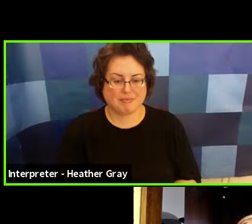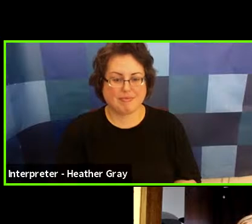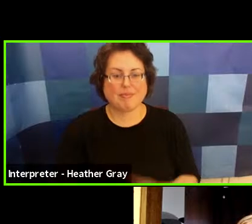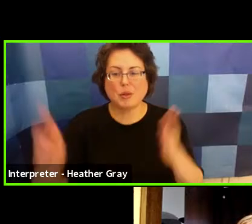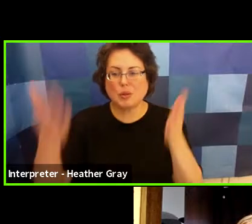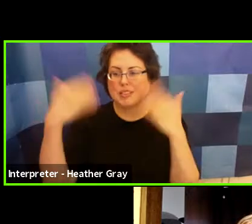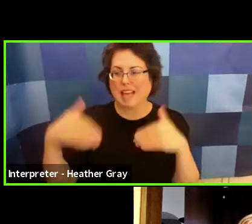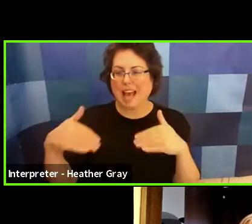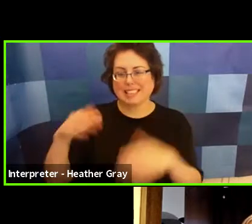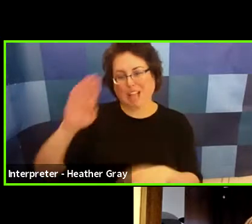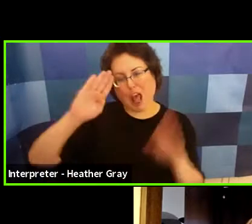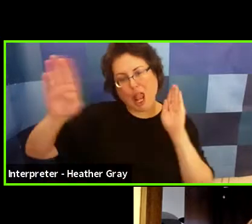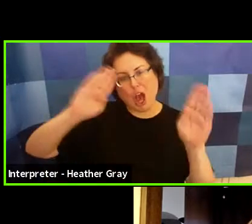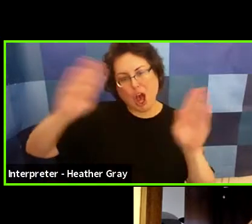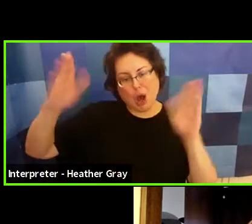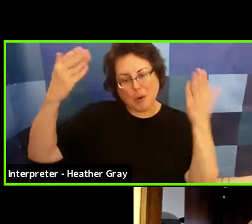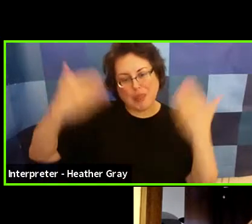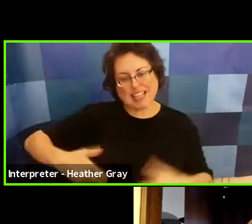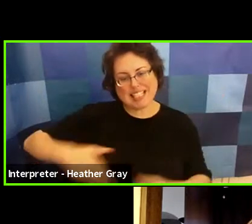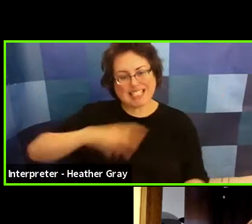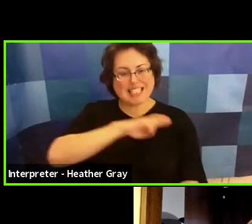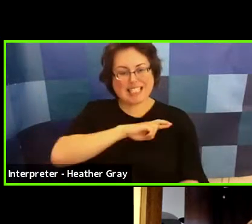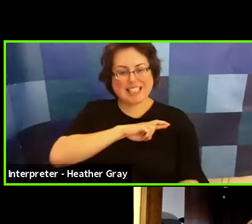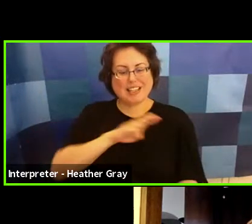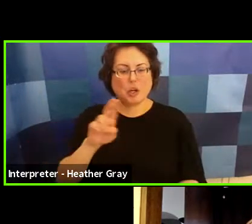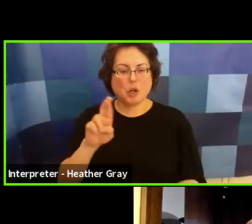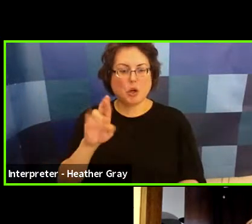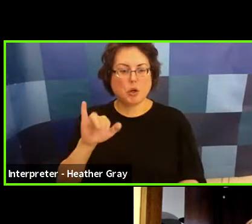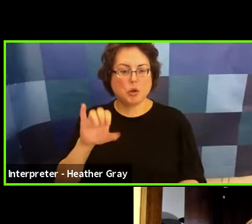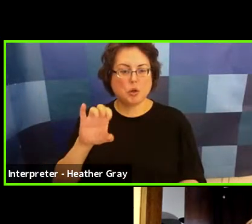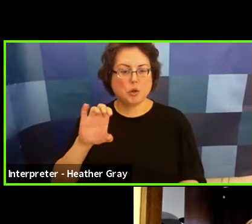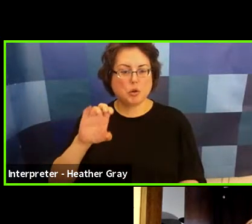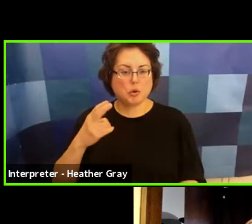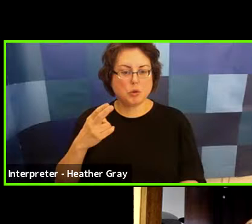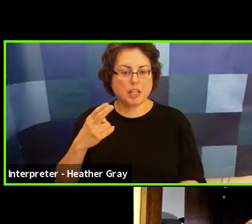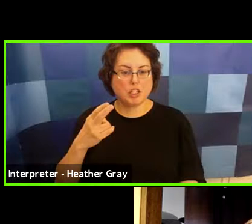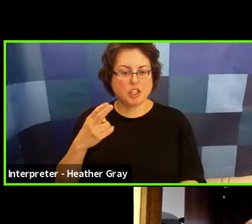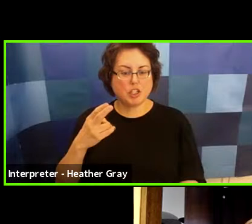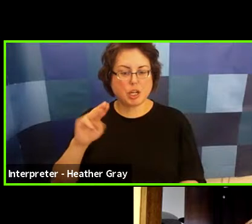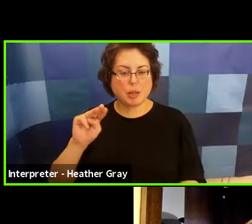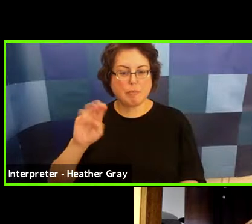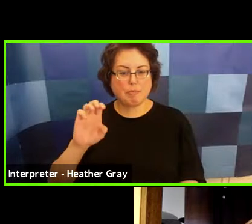Hello. Hello. My name is Rich.